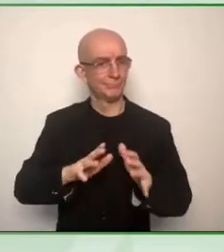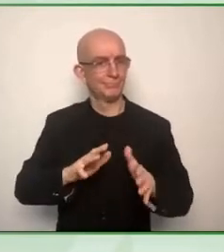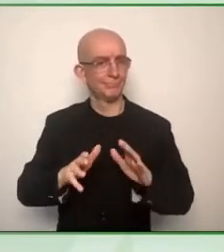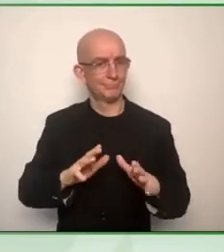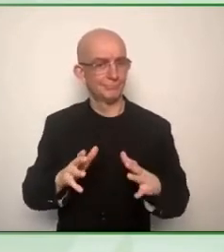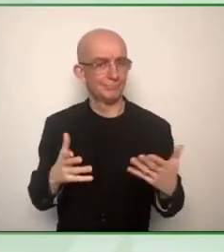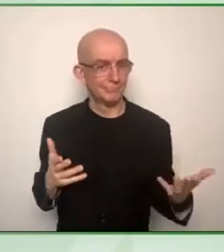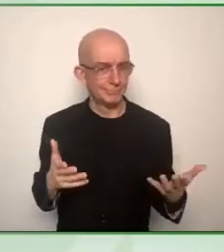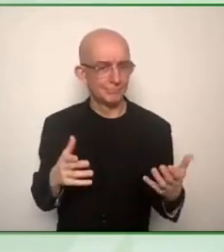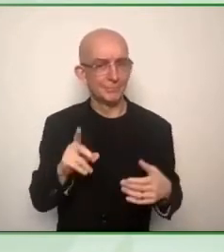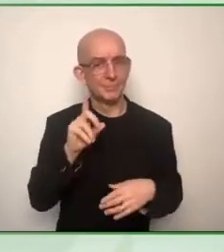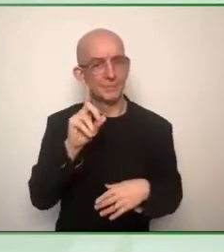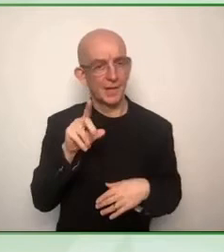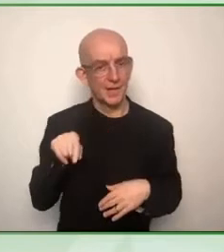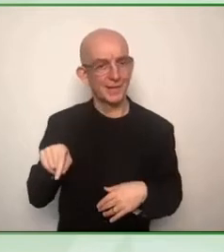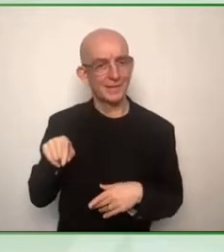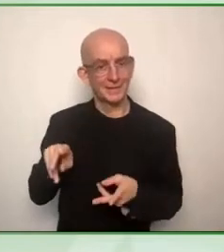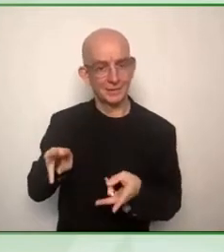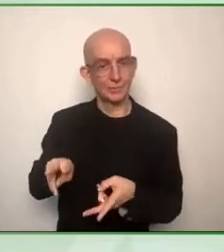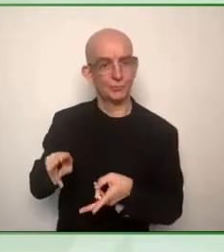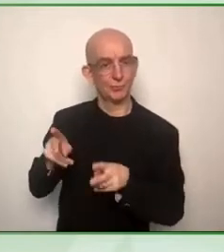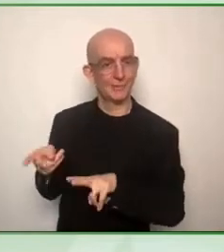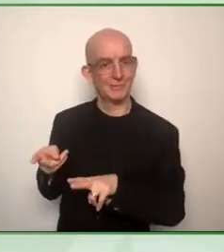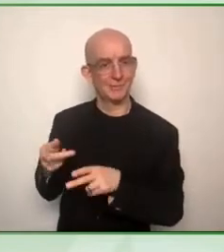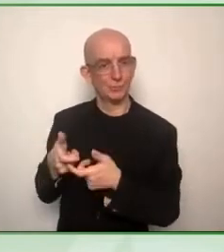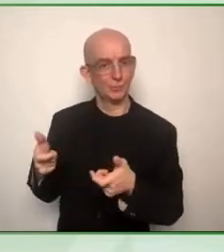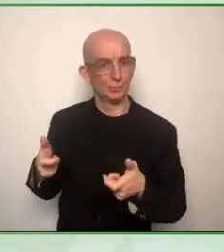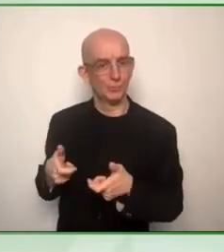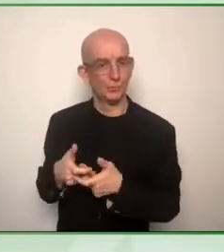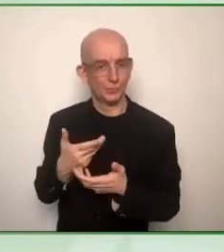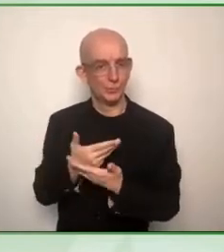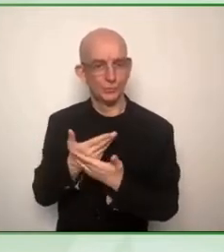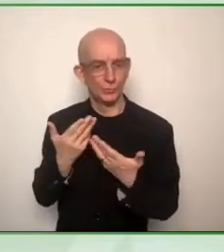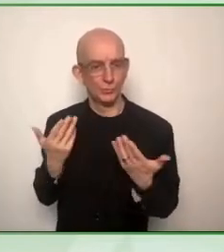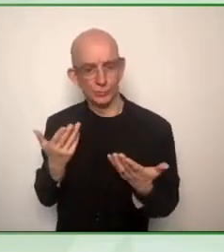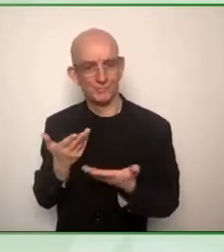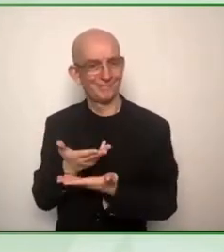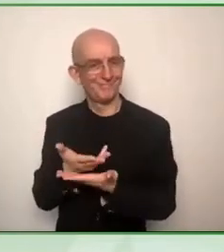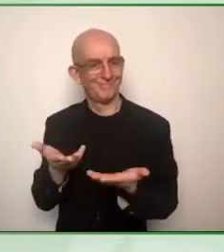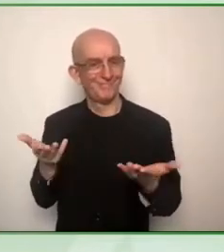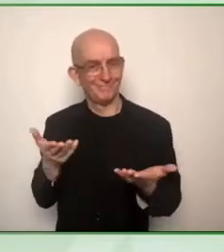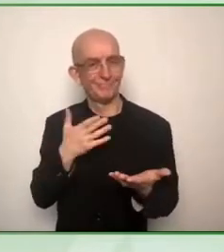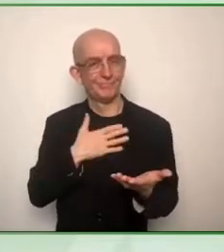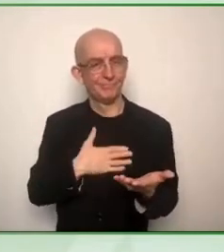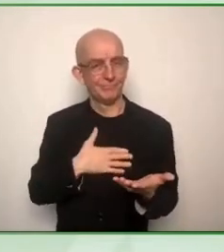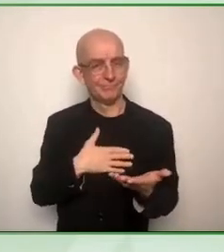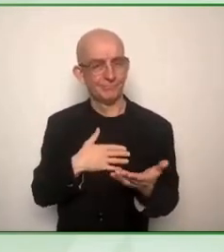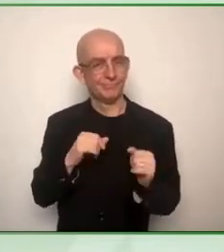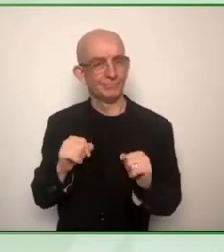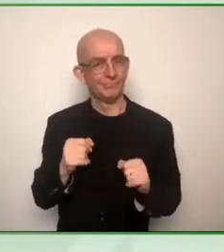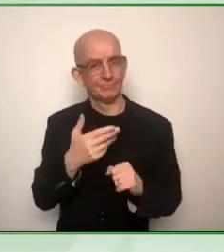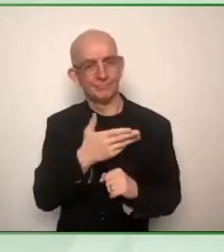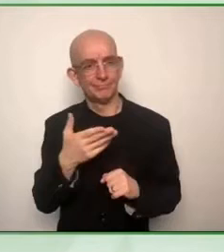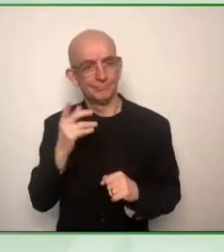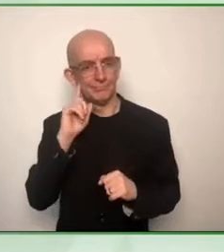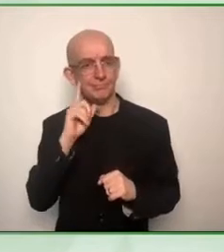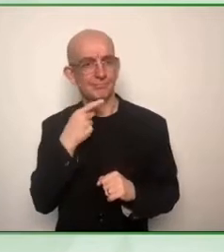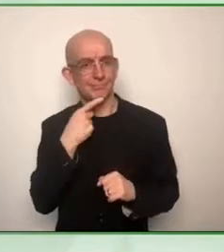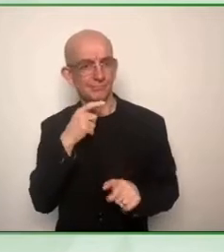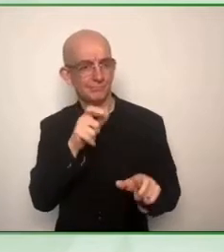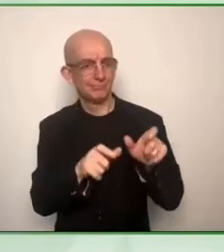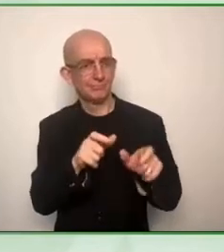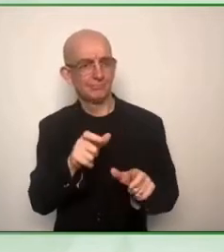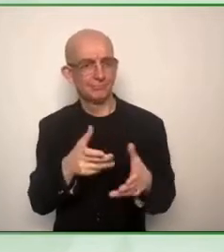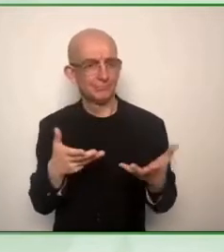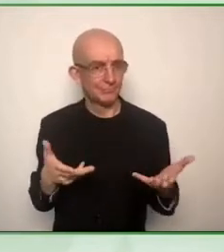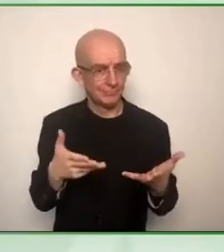their mother tongue. And that was always going to be the next logical step. And since my presentation at Zero Project in 2019, I've garnered